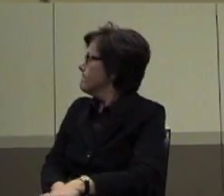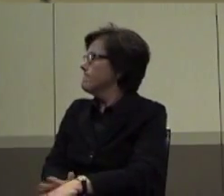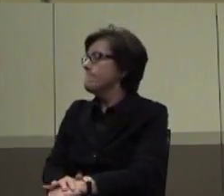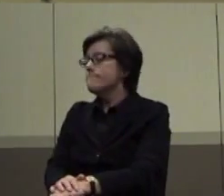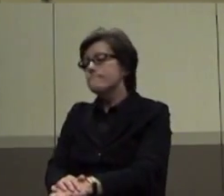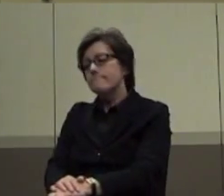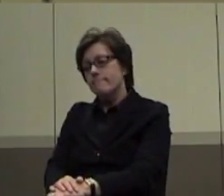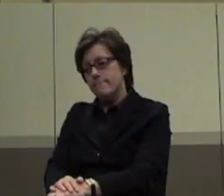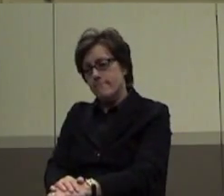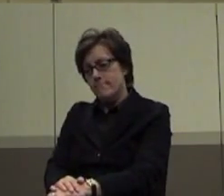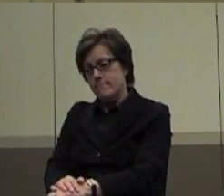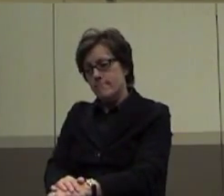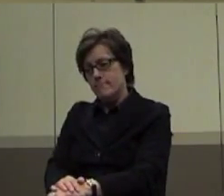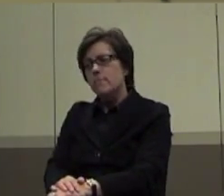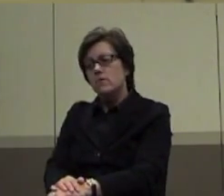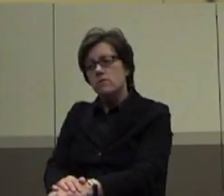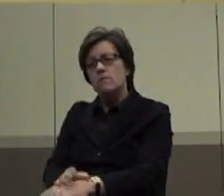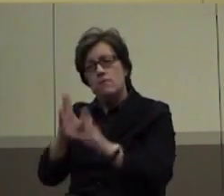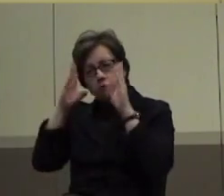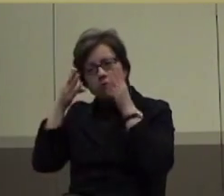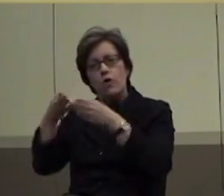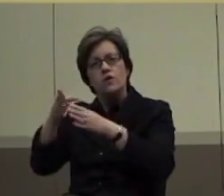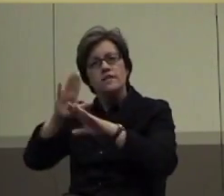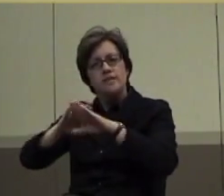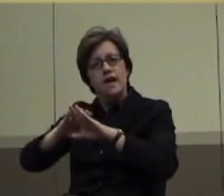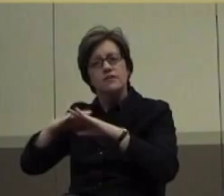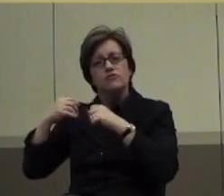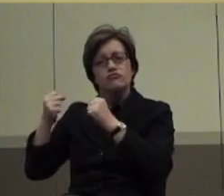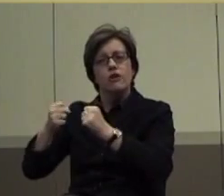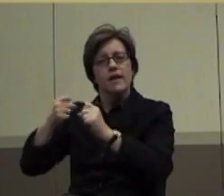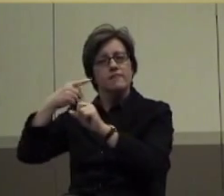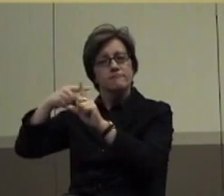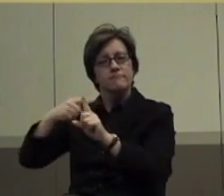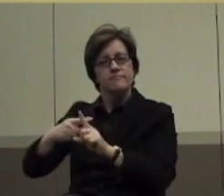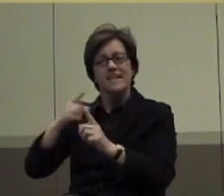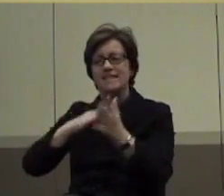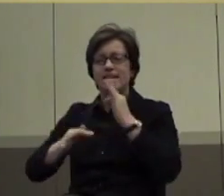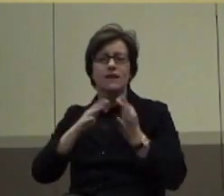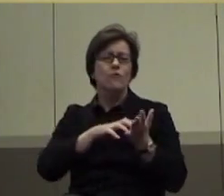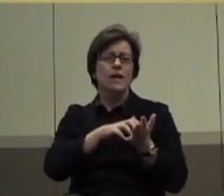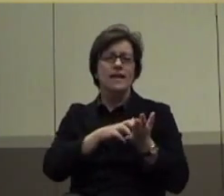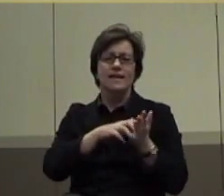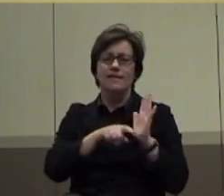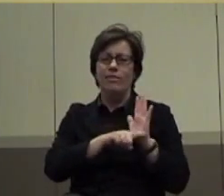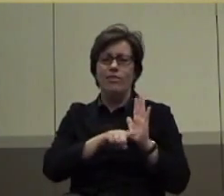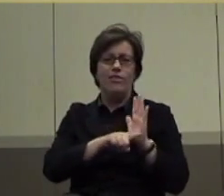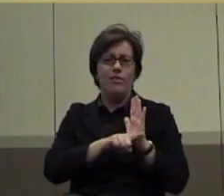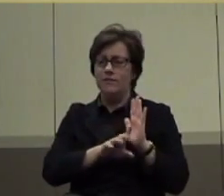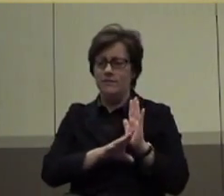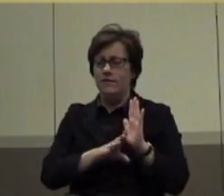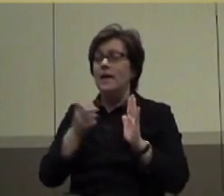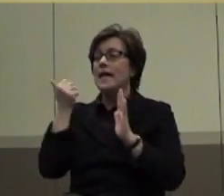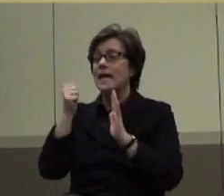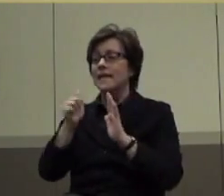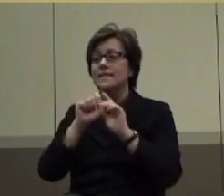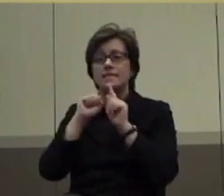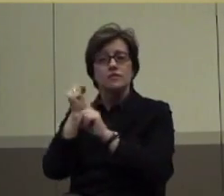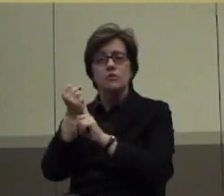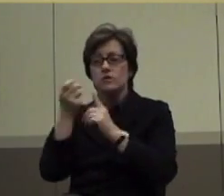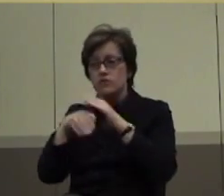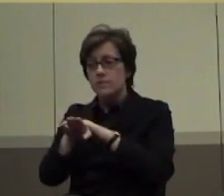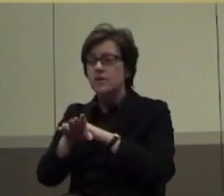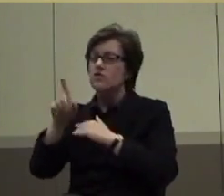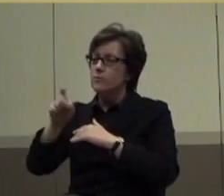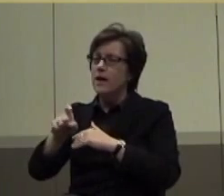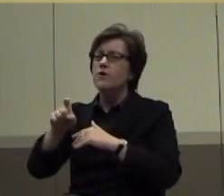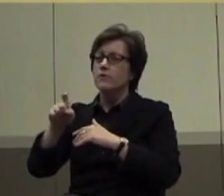on strengths rather than weaknesses. In any situation you walk into, you better be able to identify 2 or 3 things